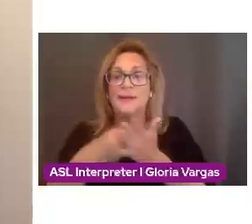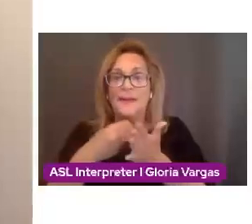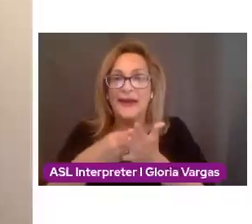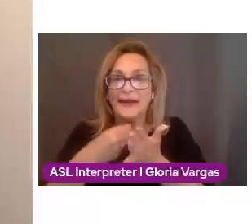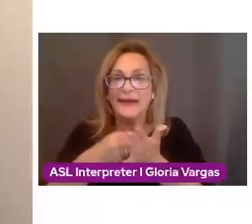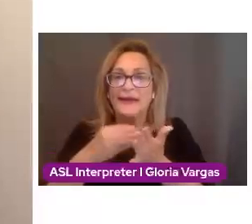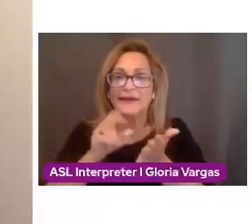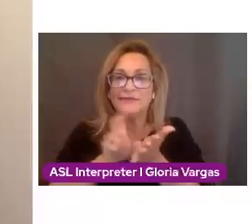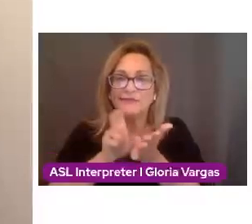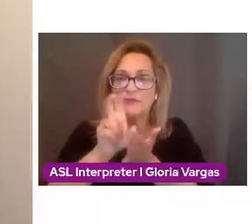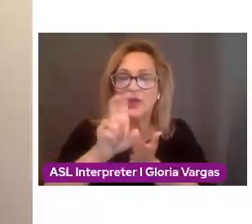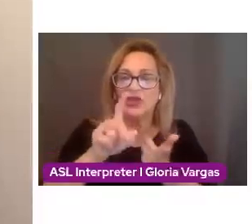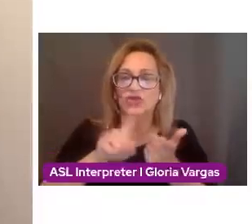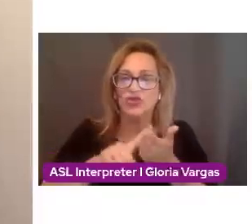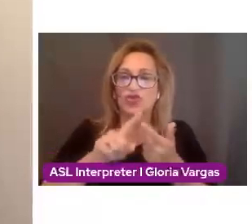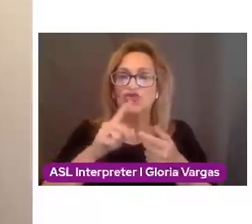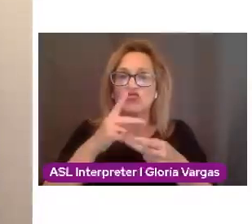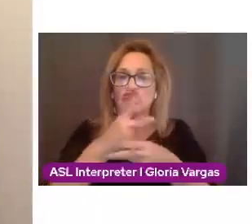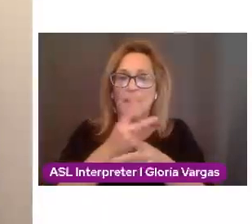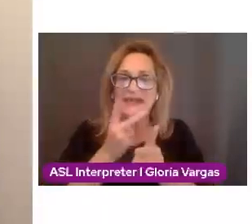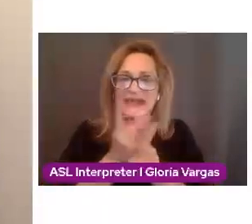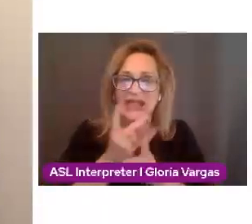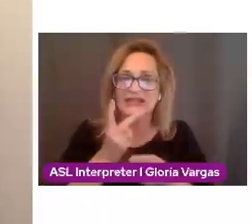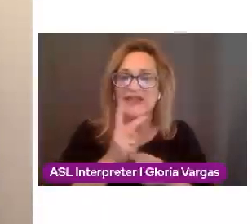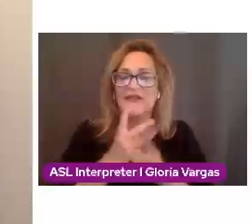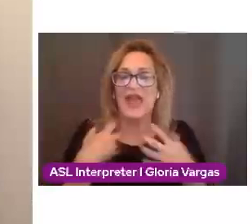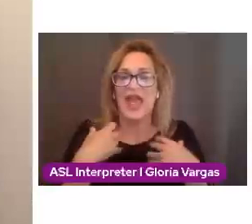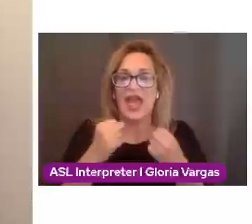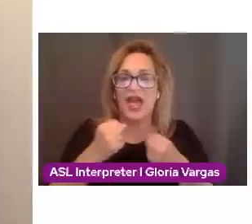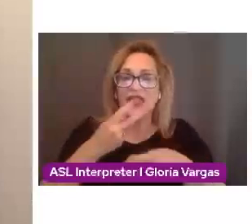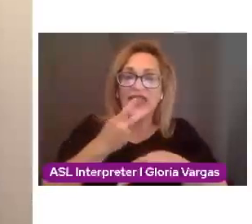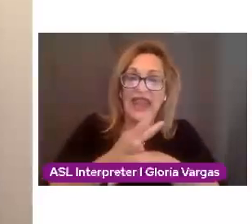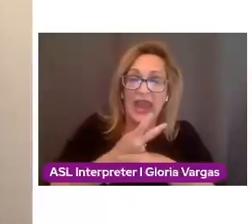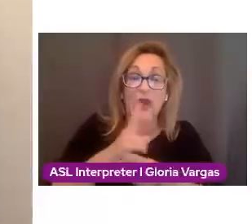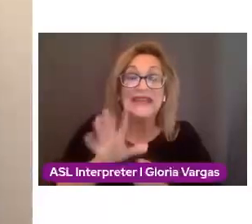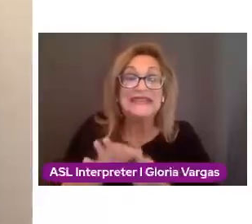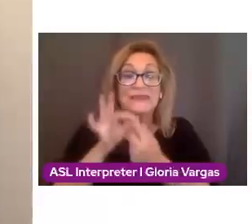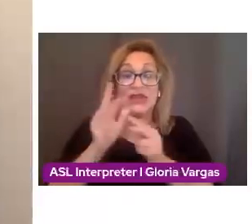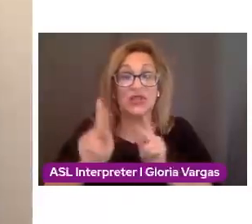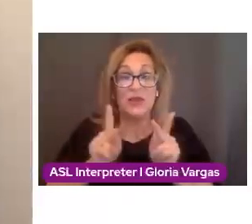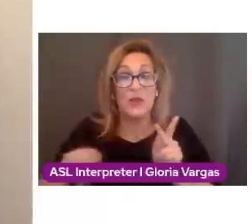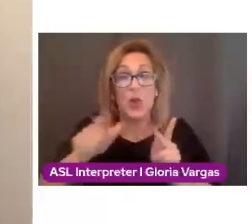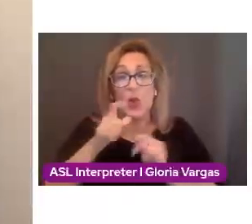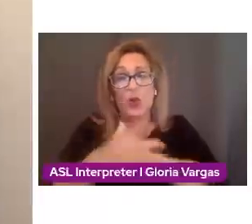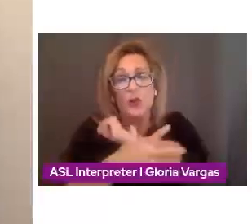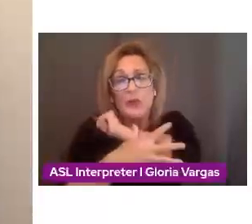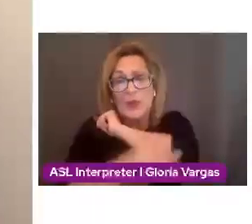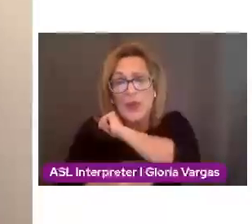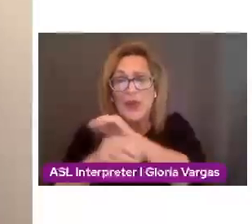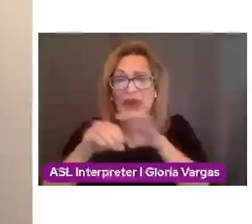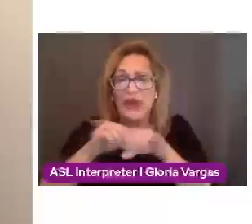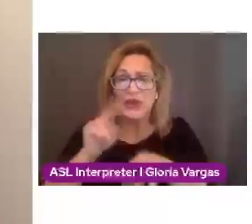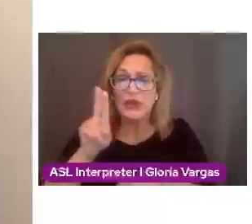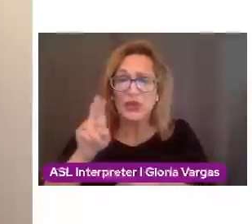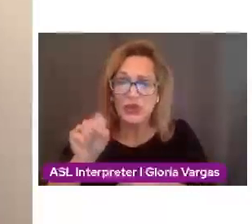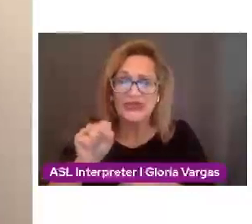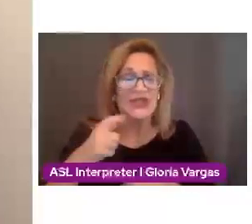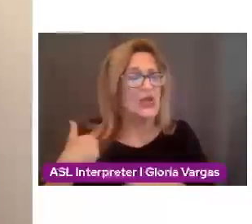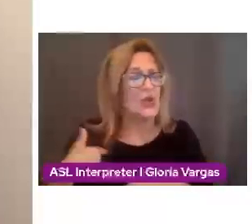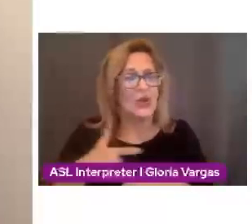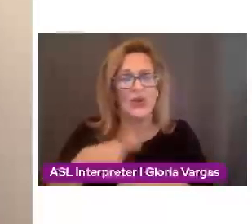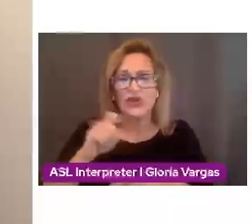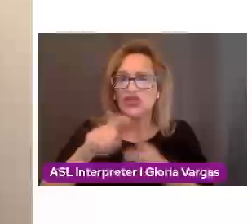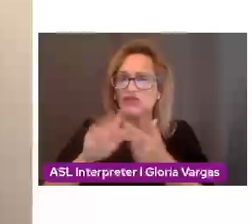health care for especially low-income people in the United States. And so we need to be repealing the Hyde